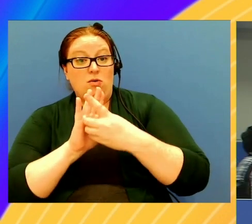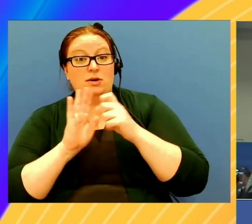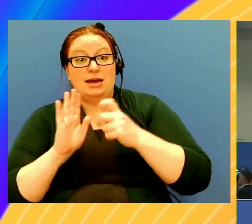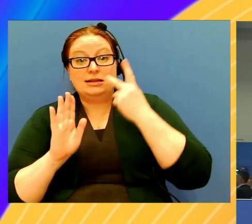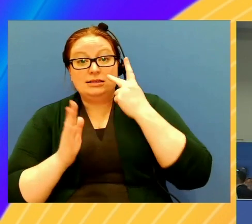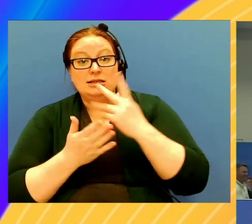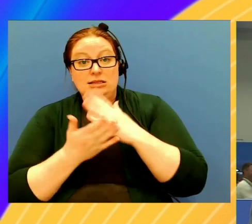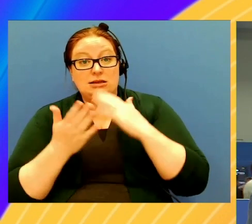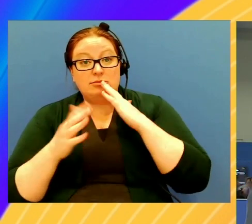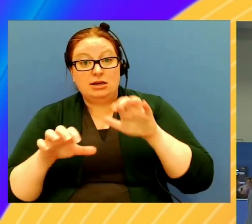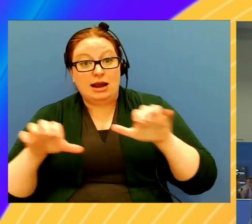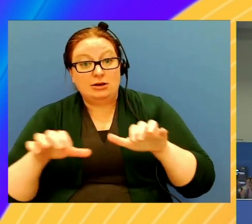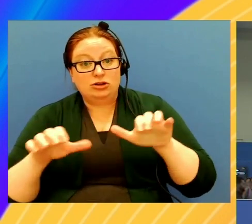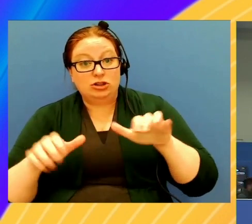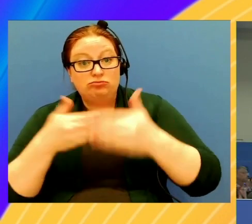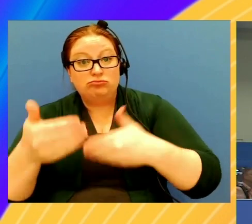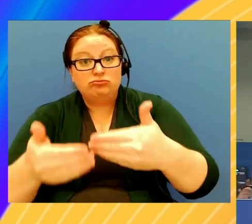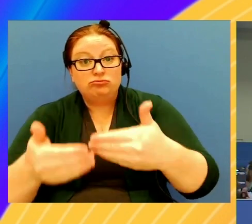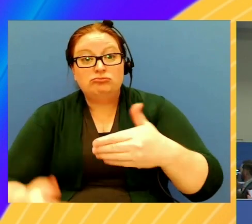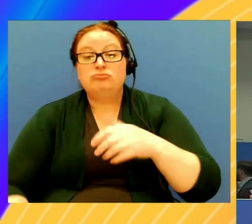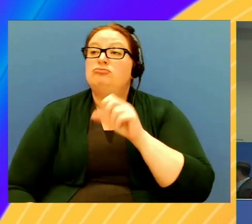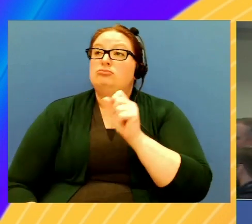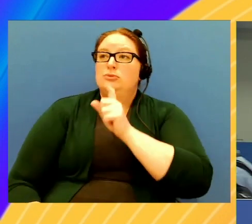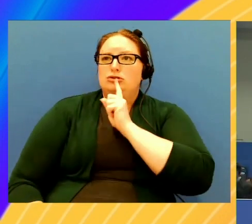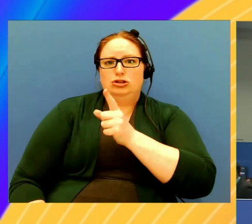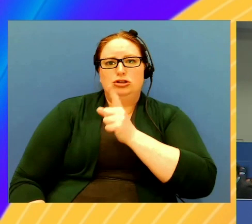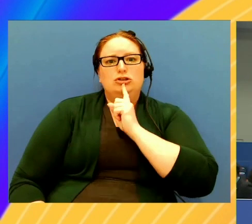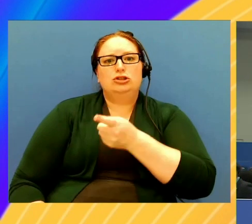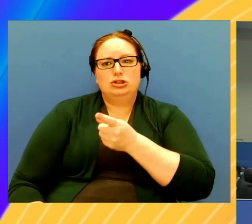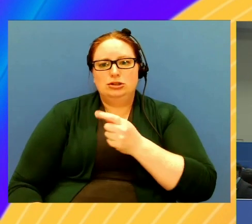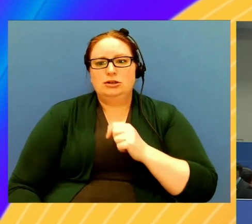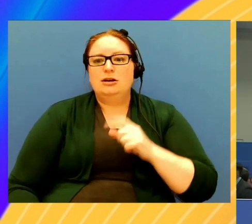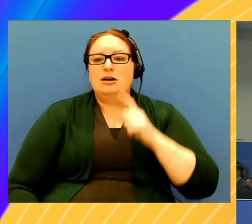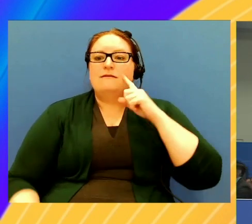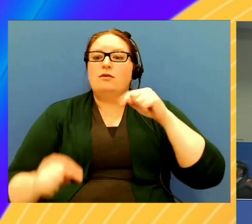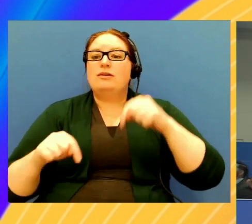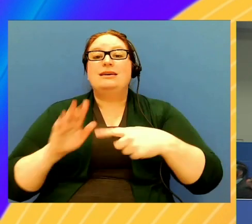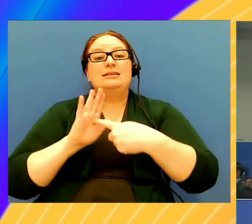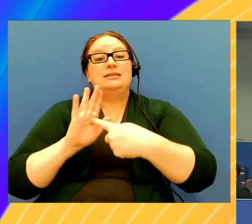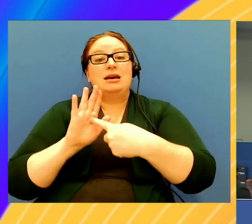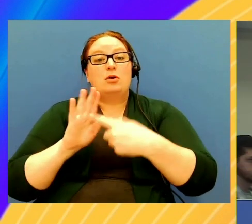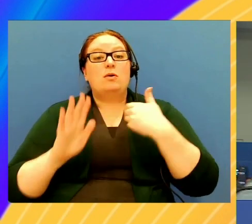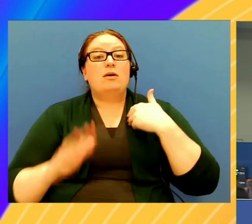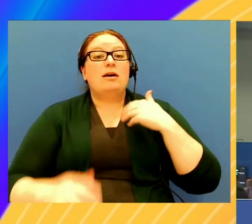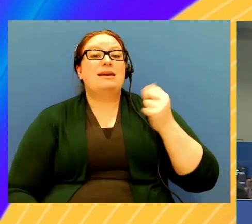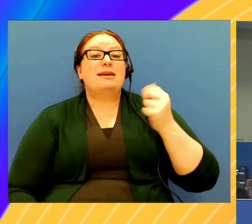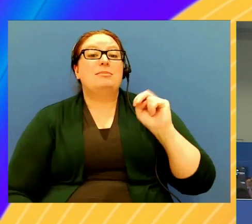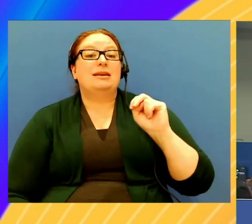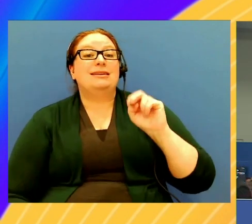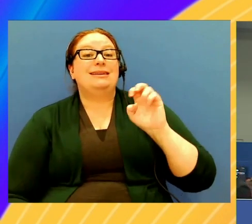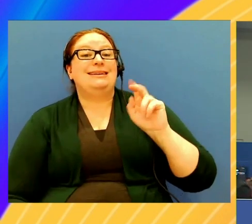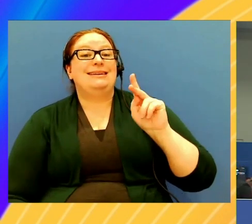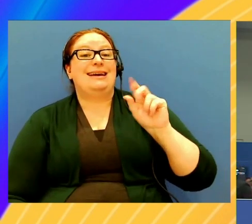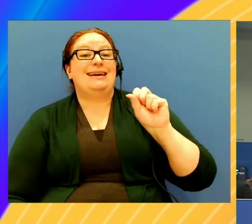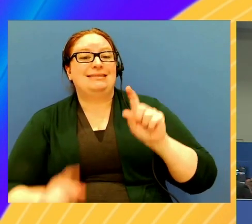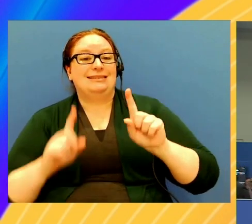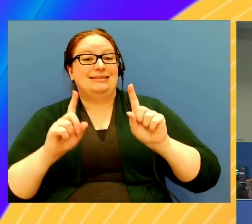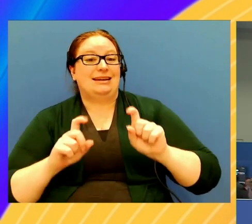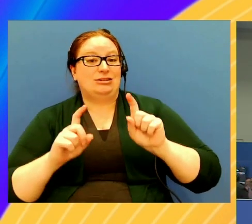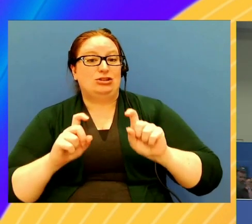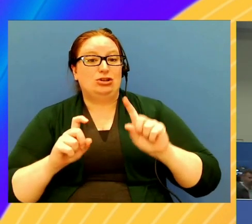action? Oh, sure. Absolutely. So for this demo, we have an Amazon EKS cluster where our application is going to run.